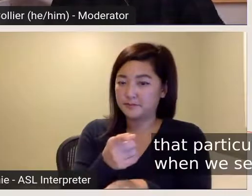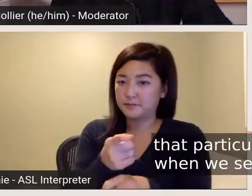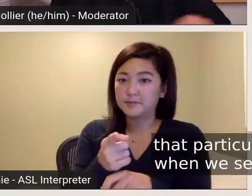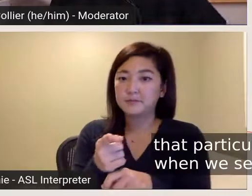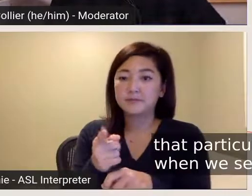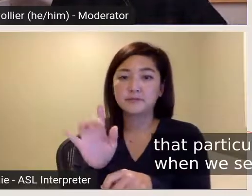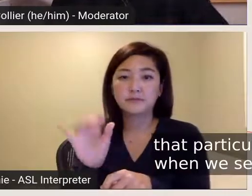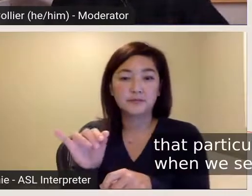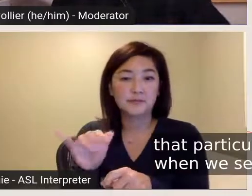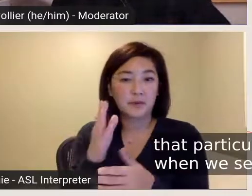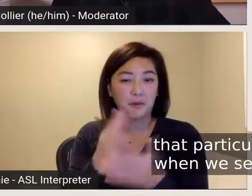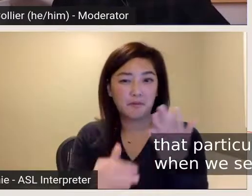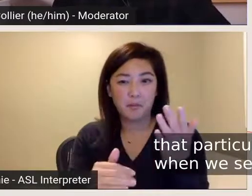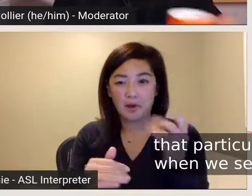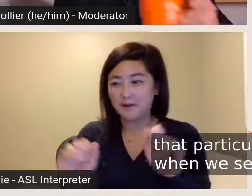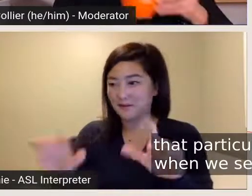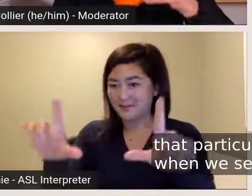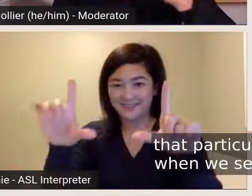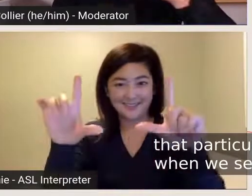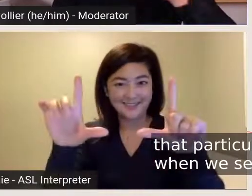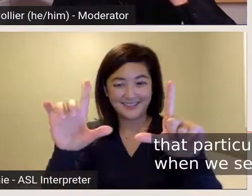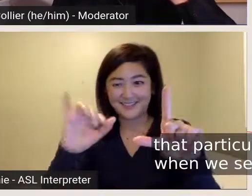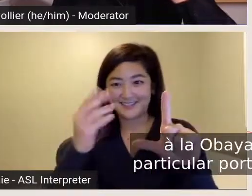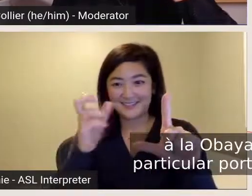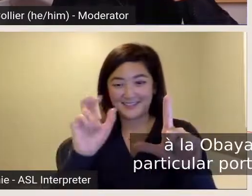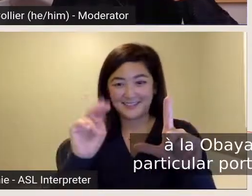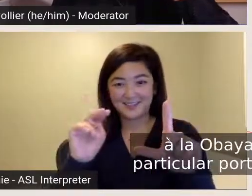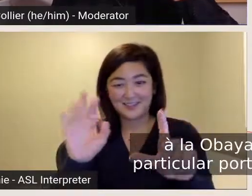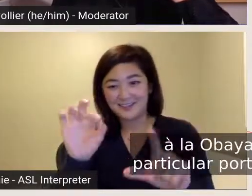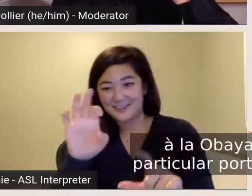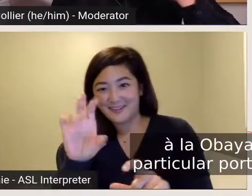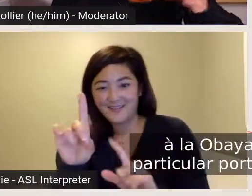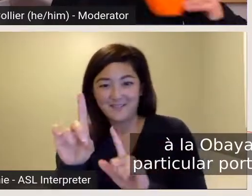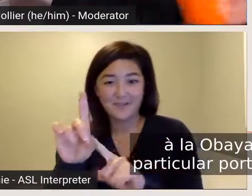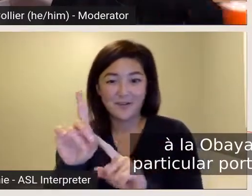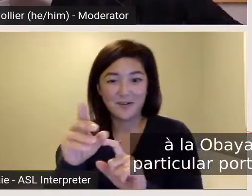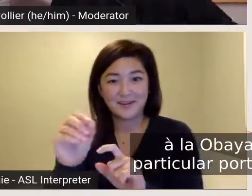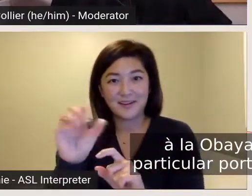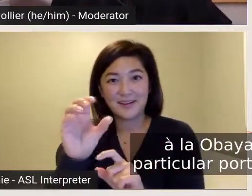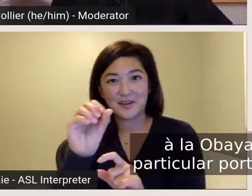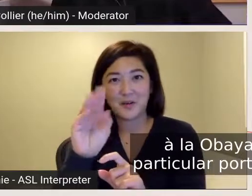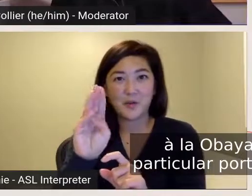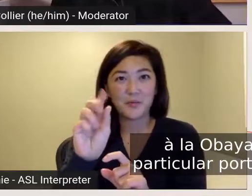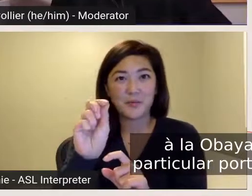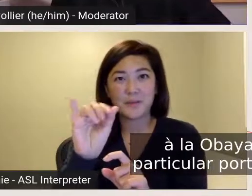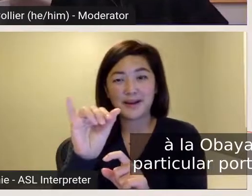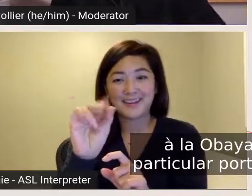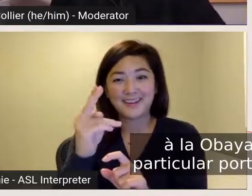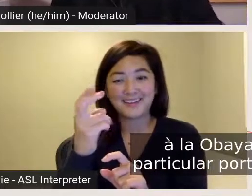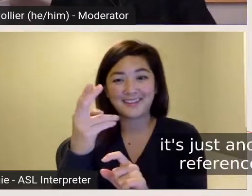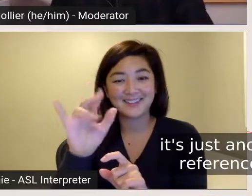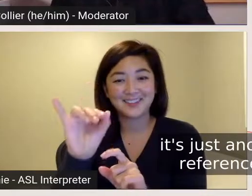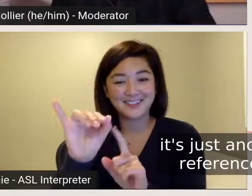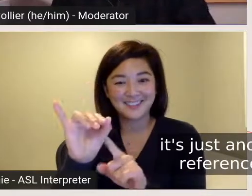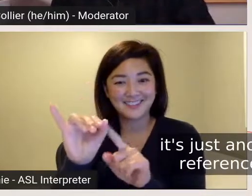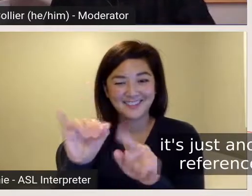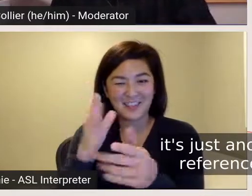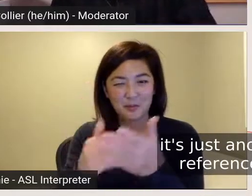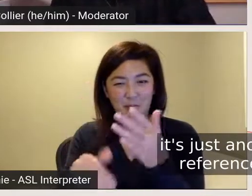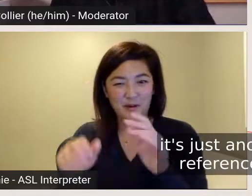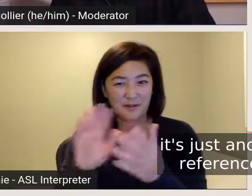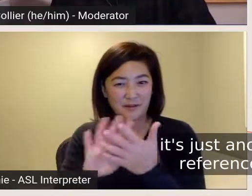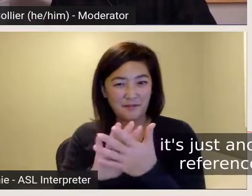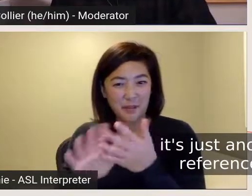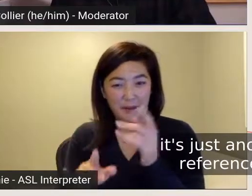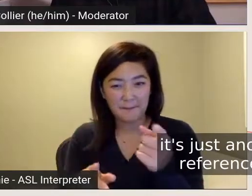particular vignette when we see John Ford a la Obayashi in that particular portion of the film. It's